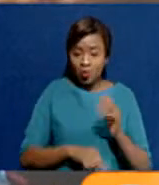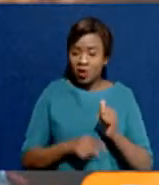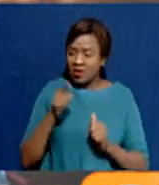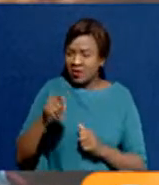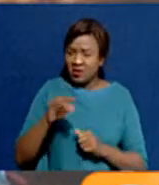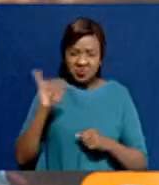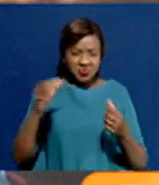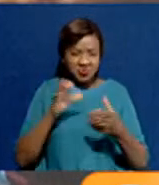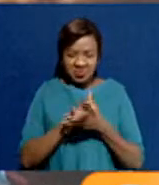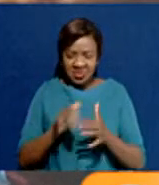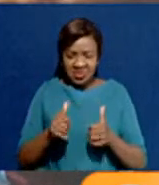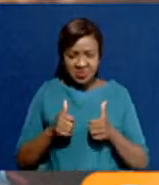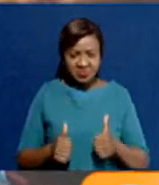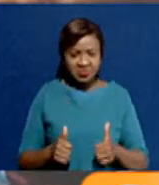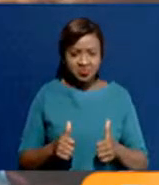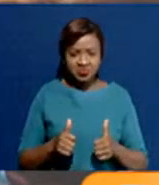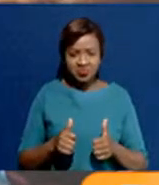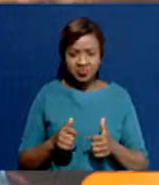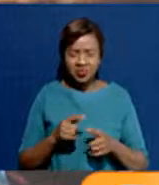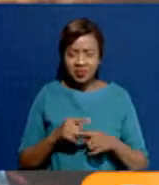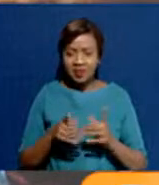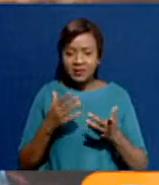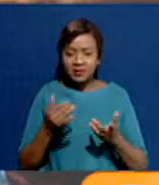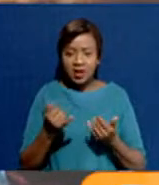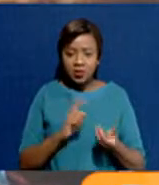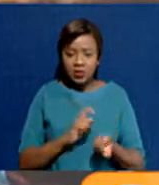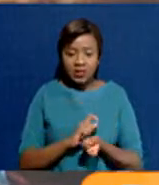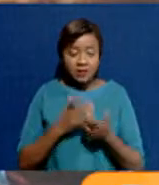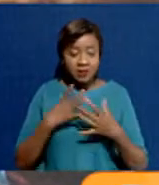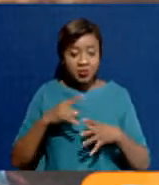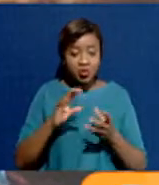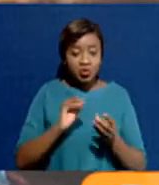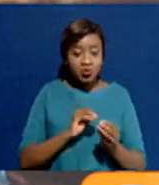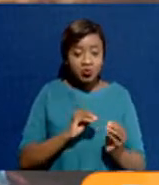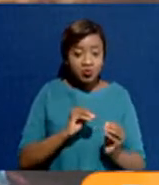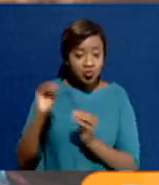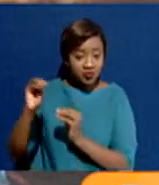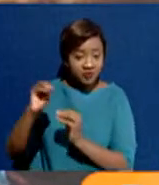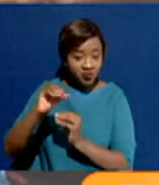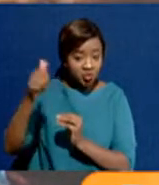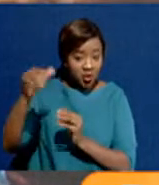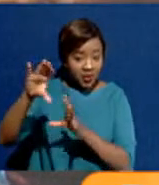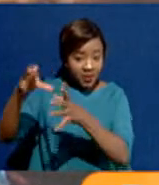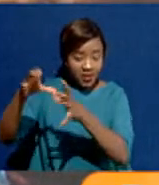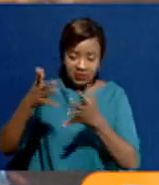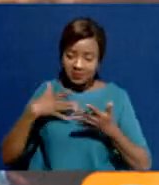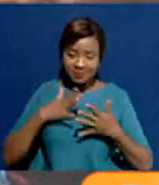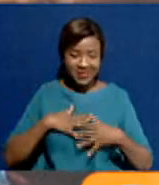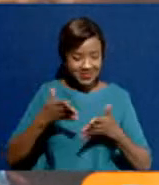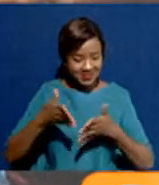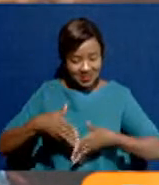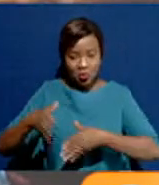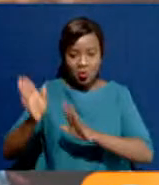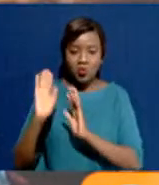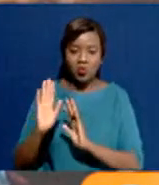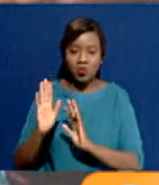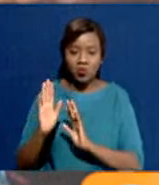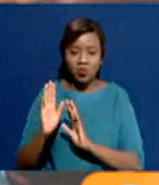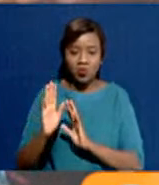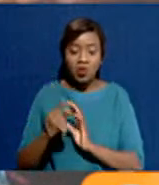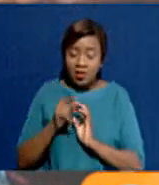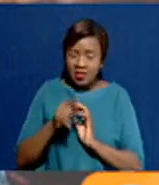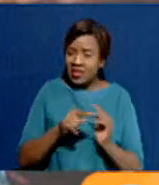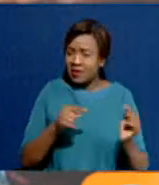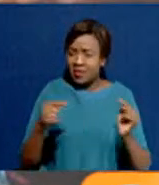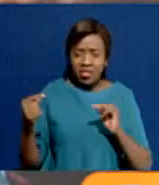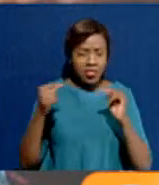and urging those that have switched allegiance to leave in peace. Jeremiah Kioni and Kanini Kega have been embroiled in a bitter